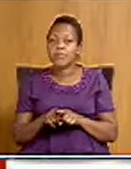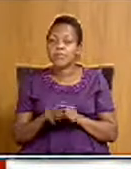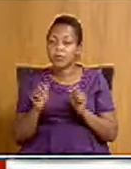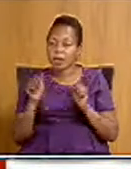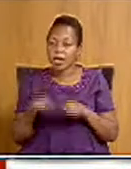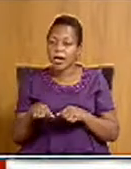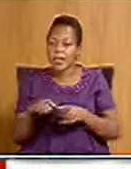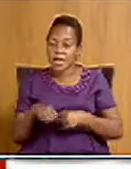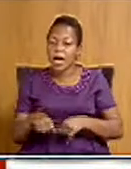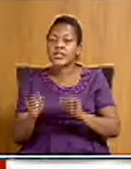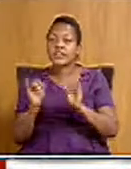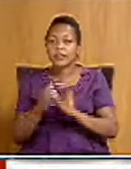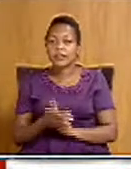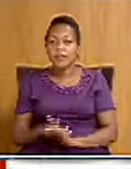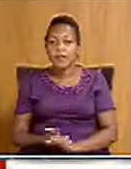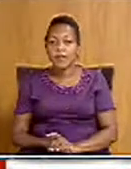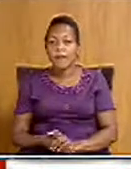unavoidable.